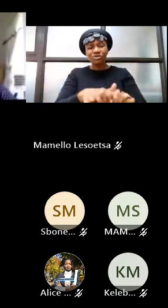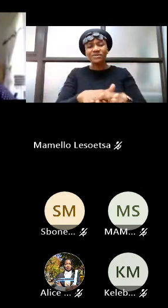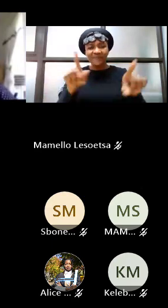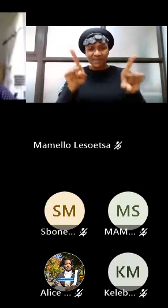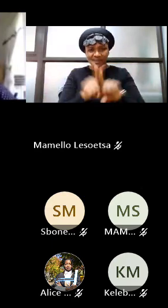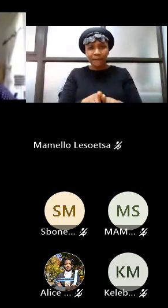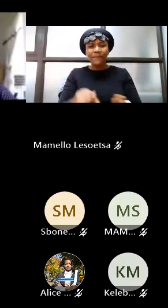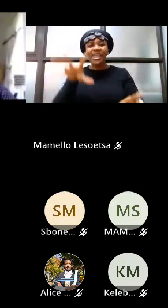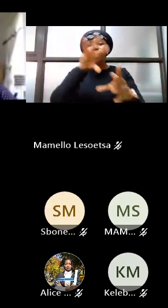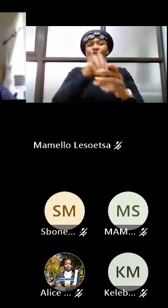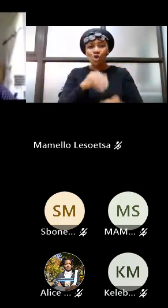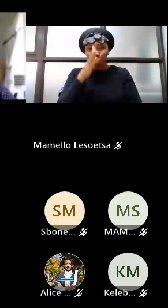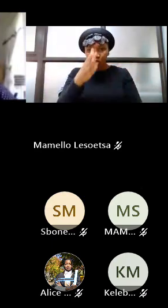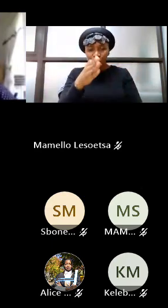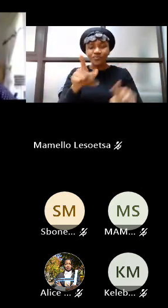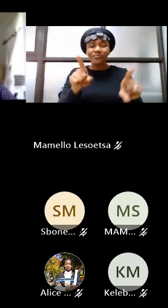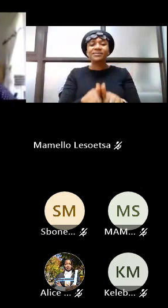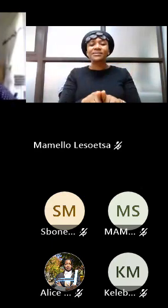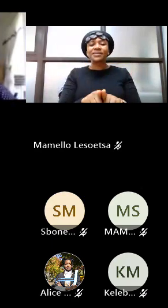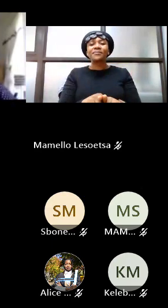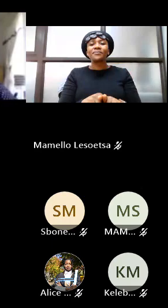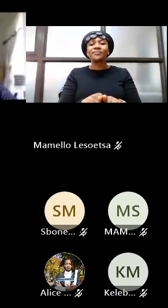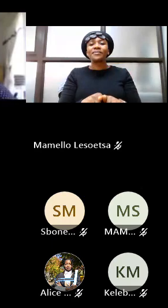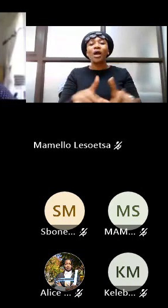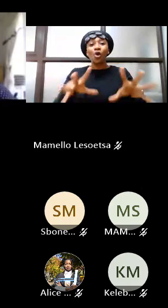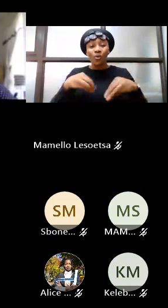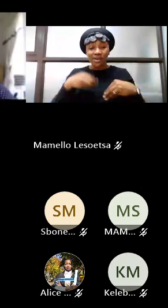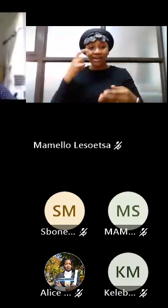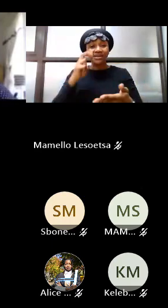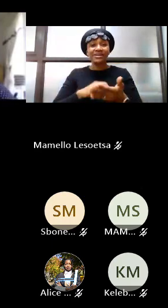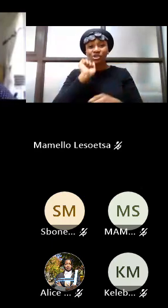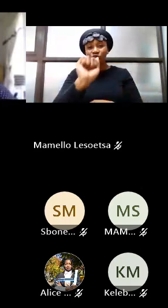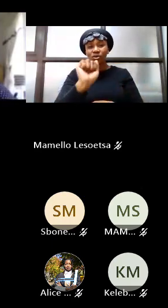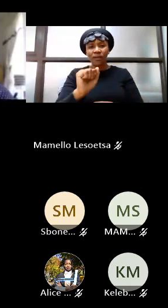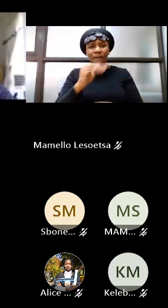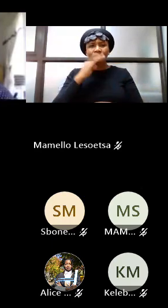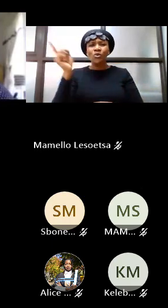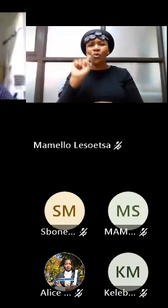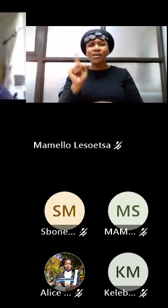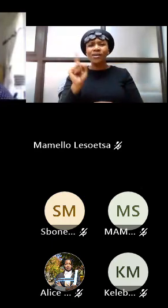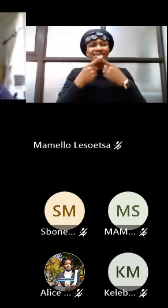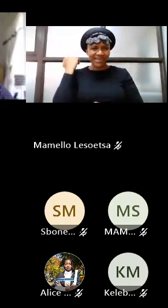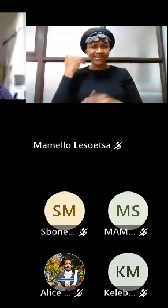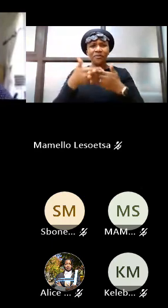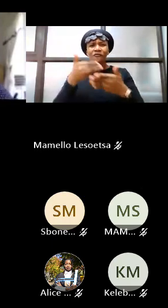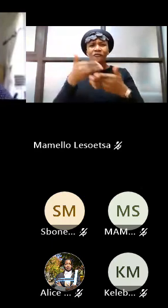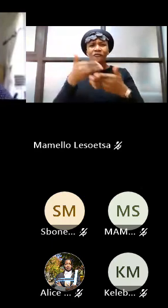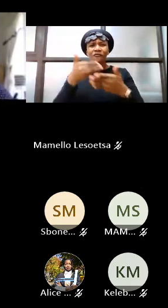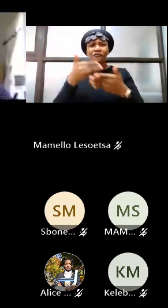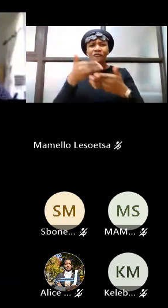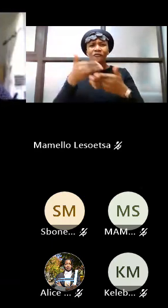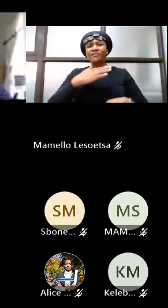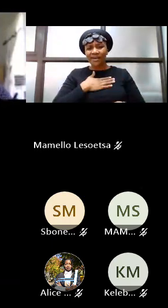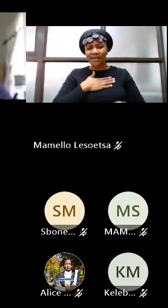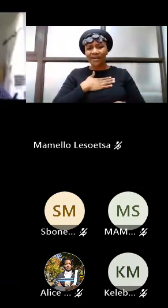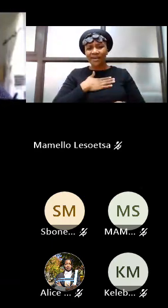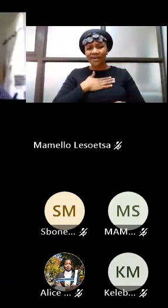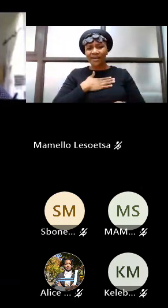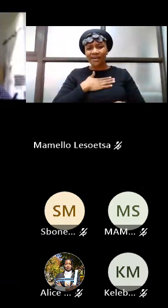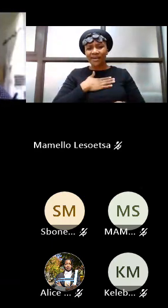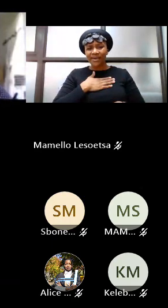accommodating for your needs, which was the complete polar opposite to my experience all my life. Thanks, Sue.